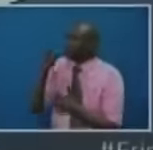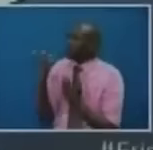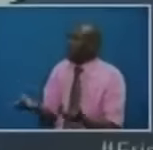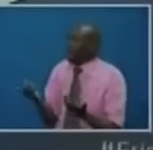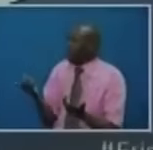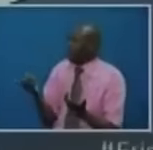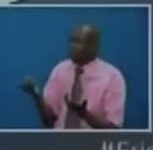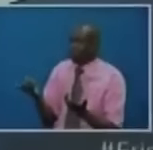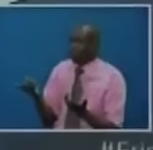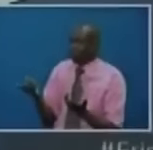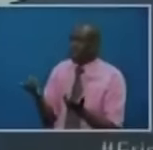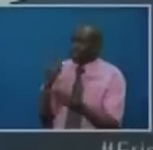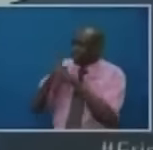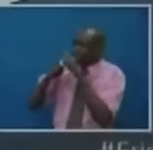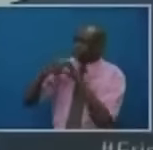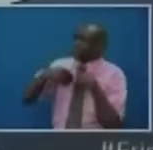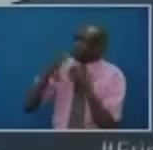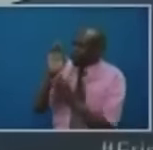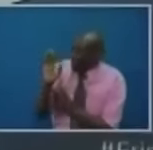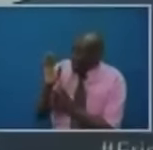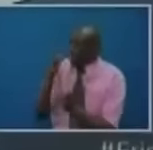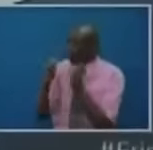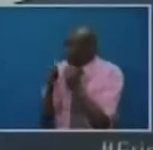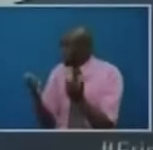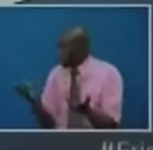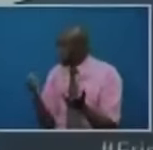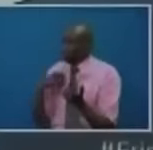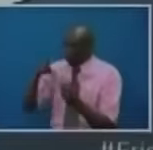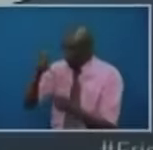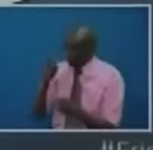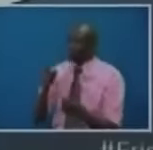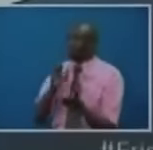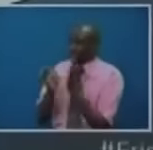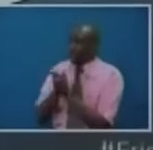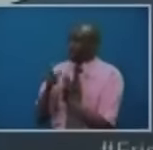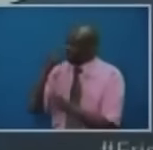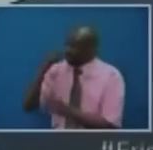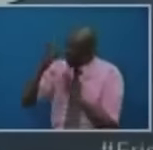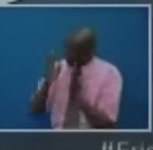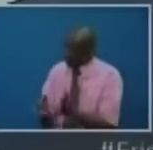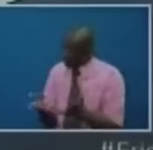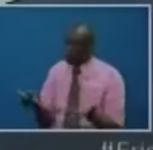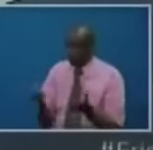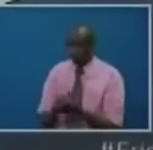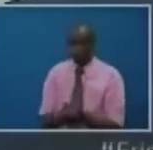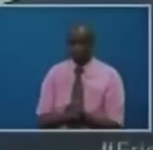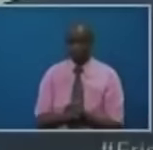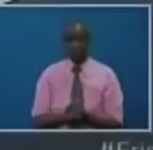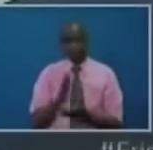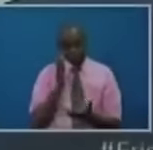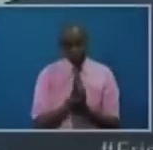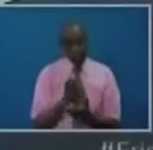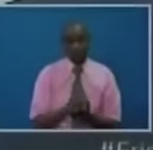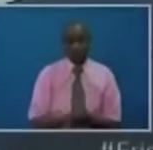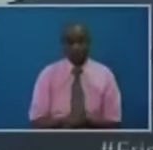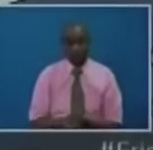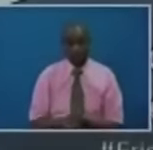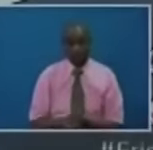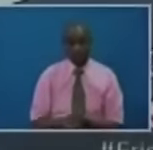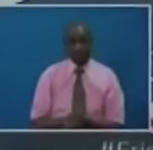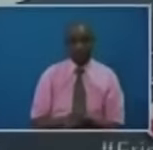there experiences that you've had that have made you, you know, be this comedian that everybody is talking about? Oh, yeah, sure. I don't